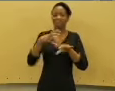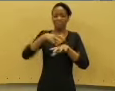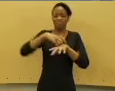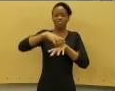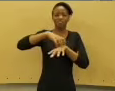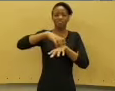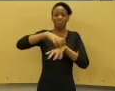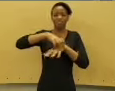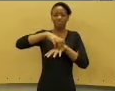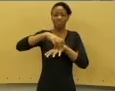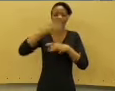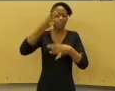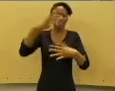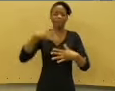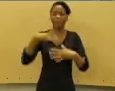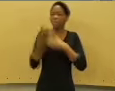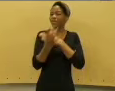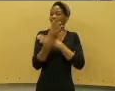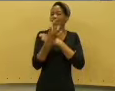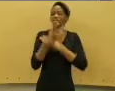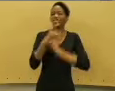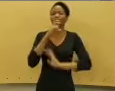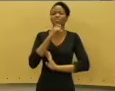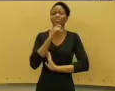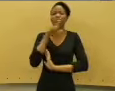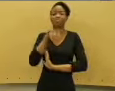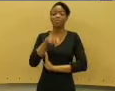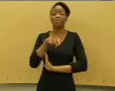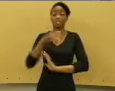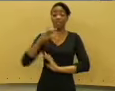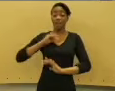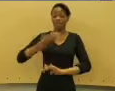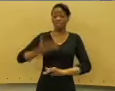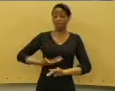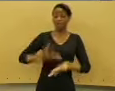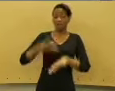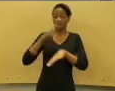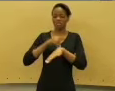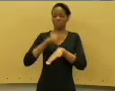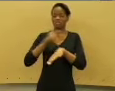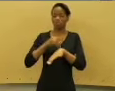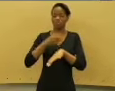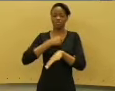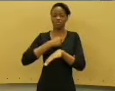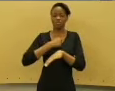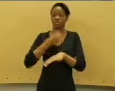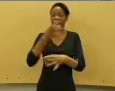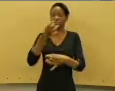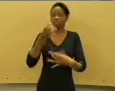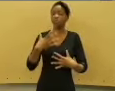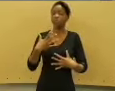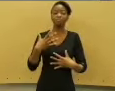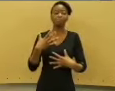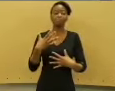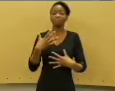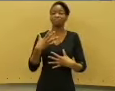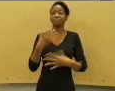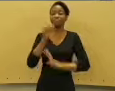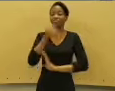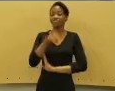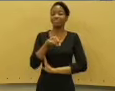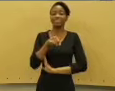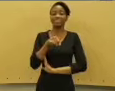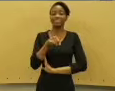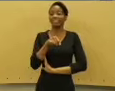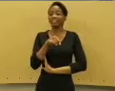find health, you know? And my urologist said, yeah, well, it's because urology has mostly been a dominated industry by men, which is